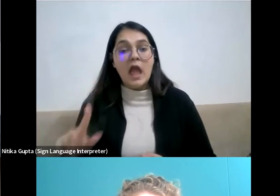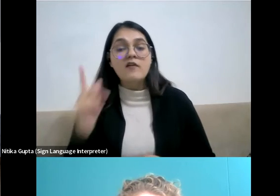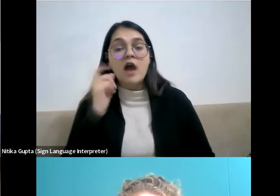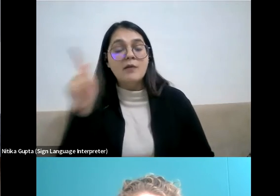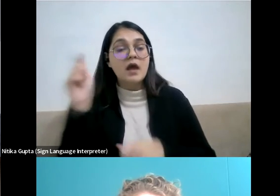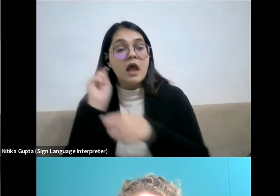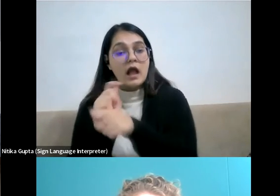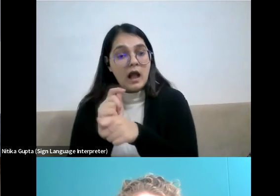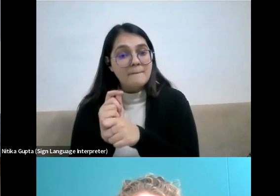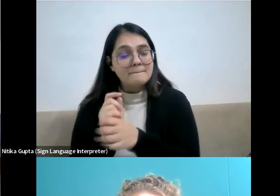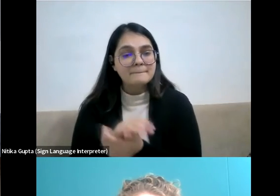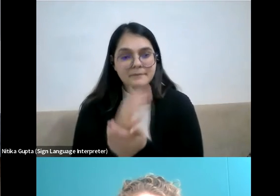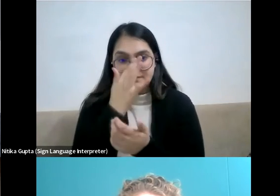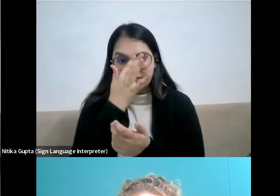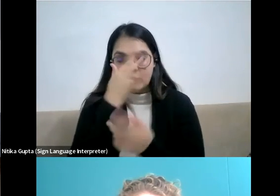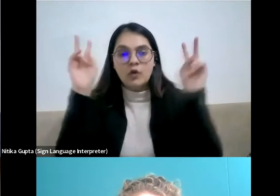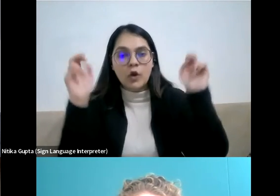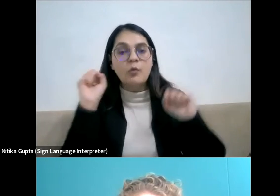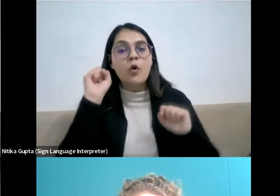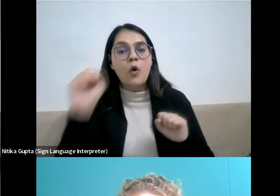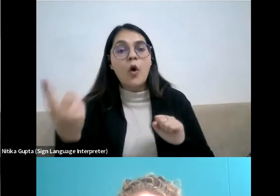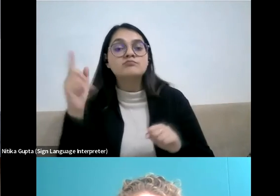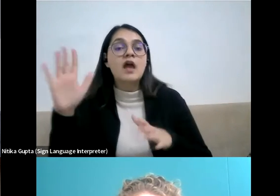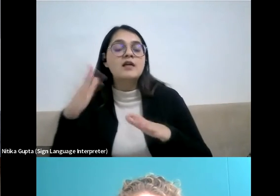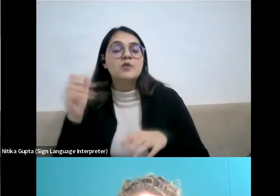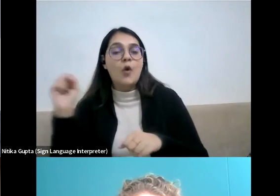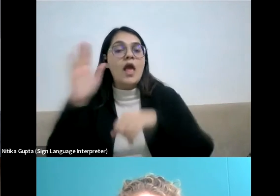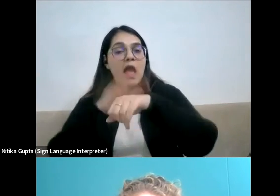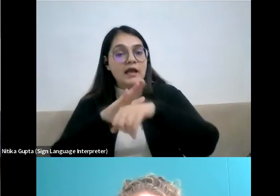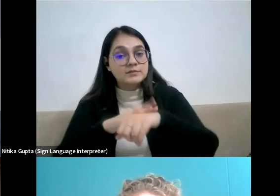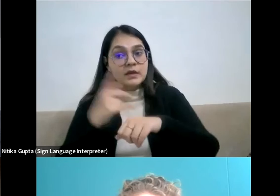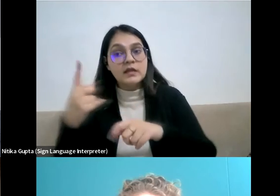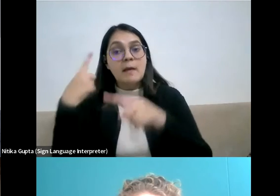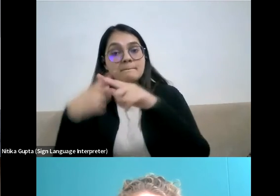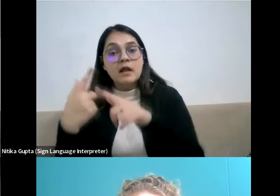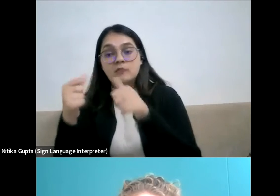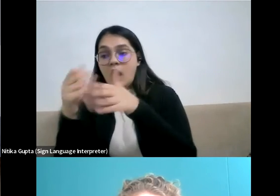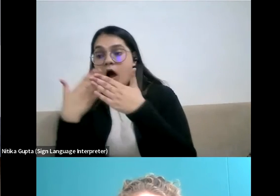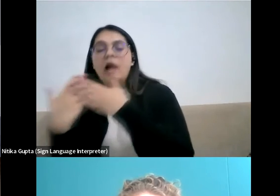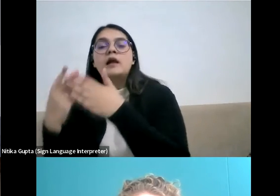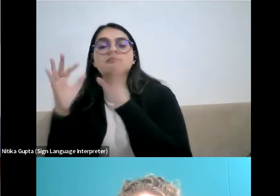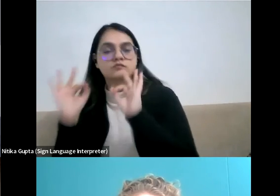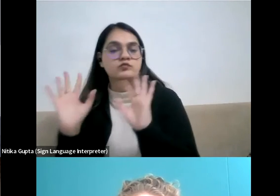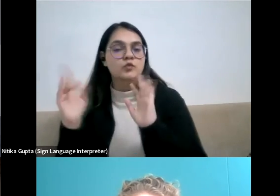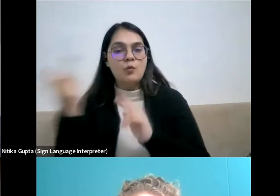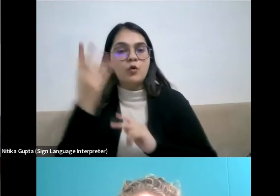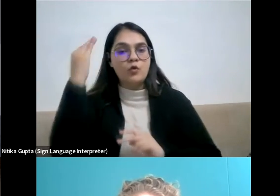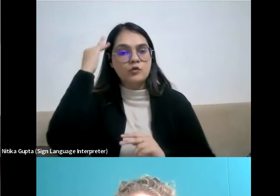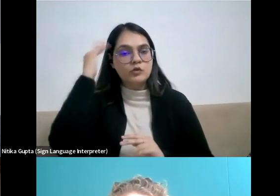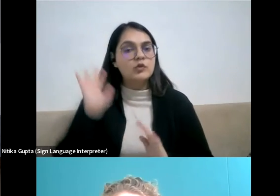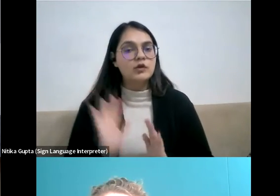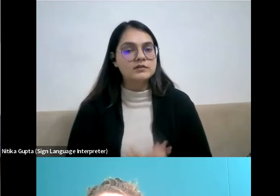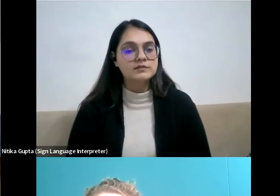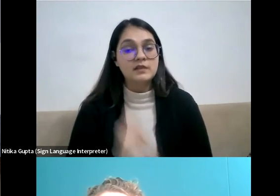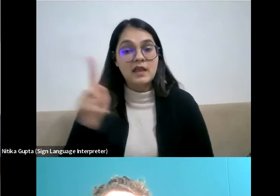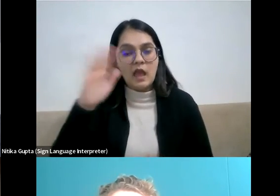at hand, brings to the table both his lived experience as well as his academic expertise on the matter. And he has been